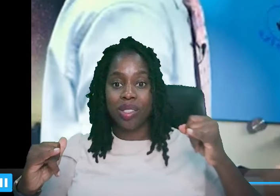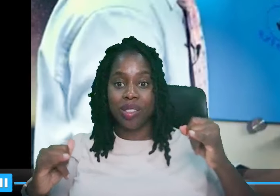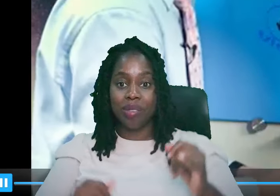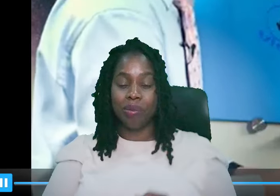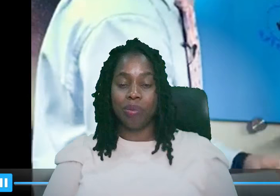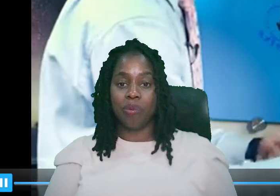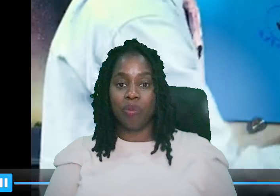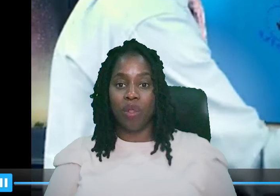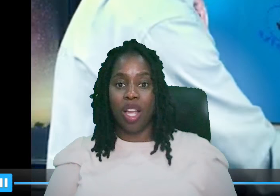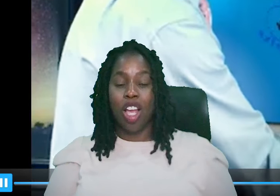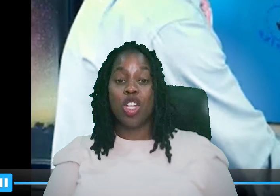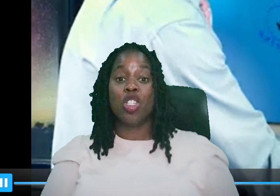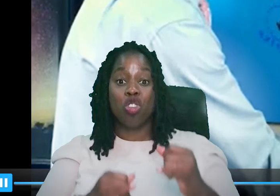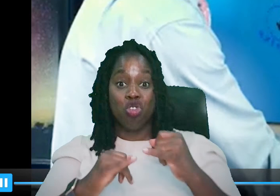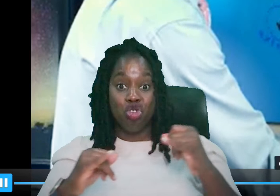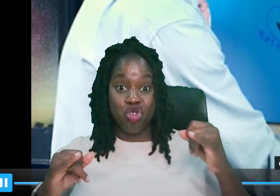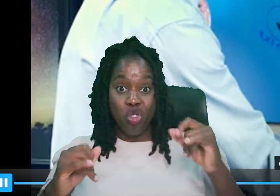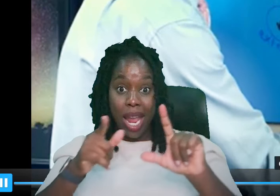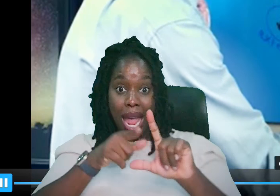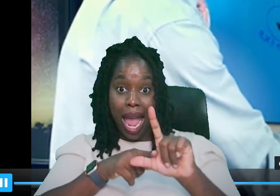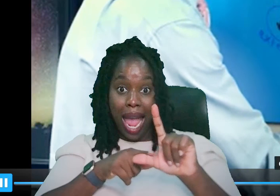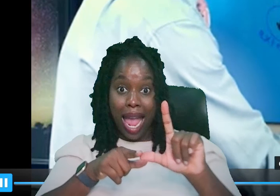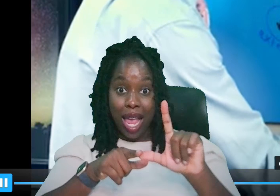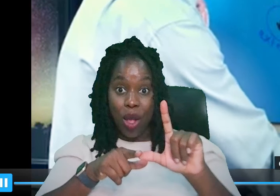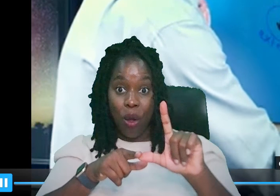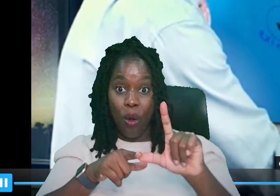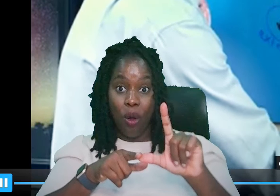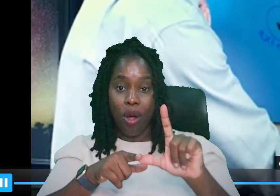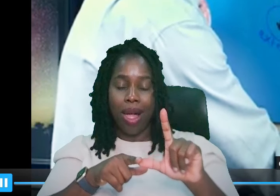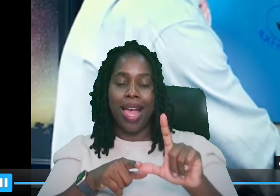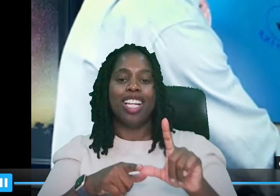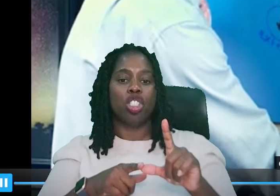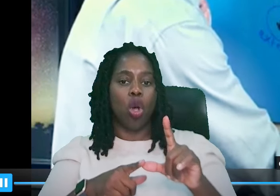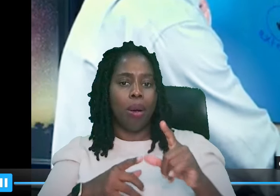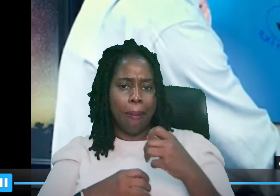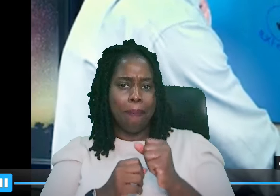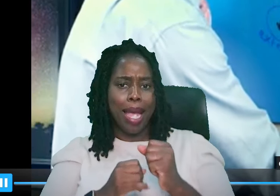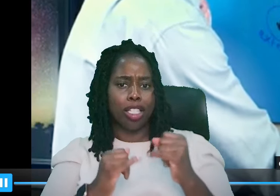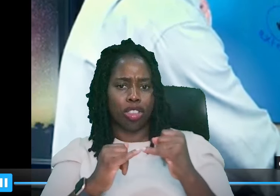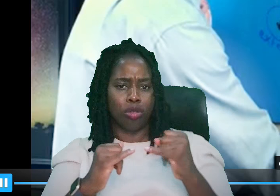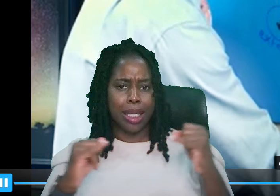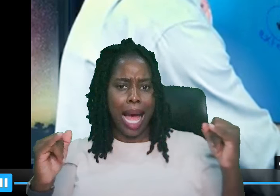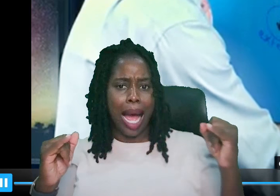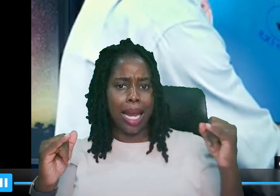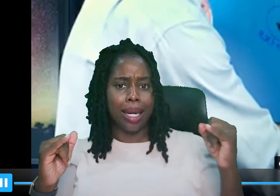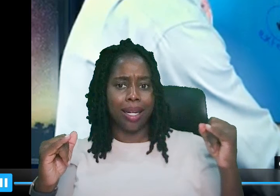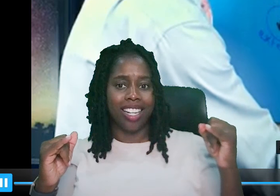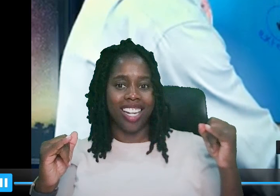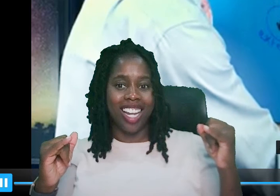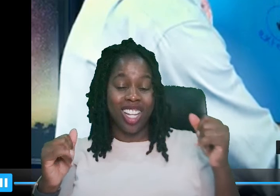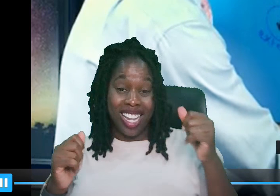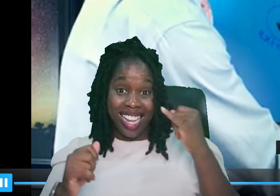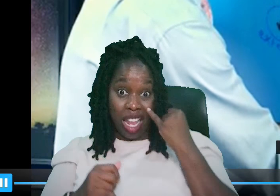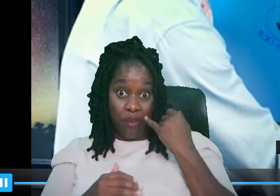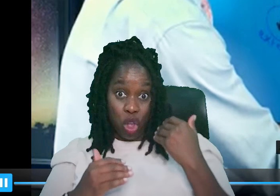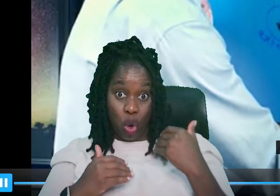straight. A straight angle creates a straight line. So it's kind of easy to remember that if you have